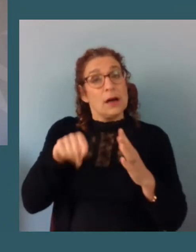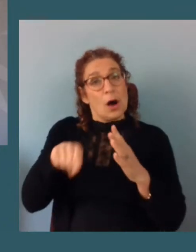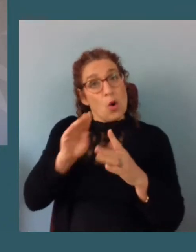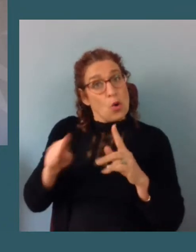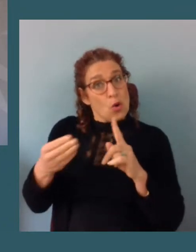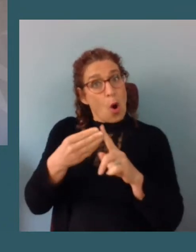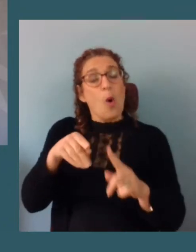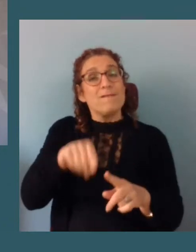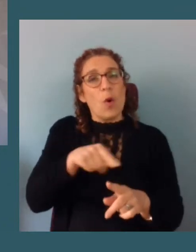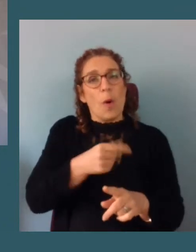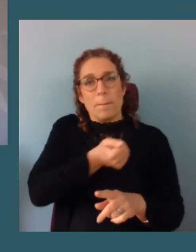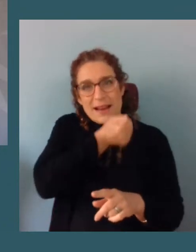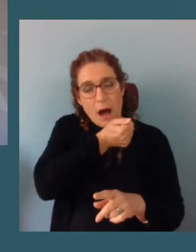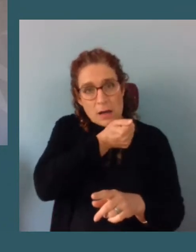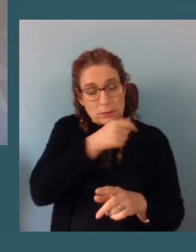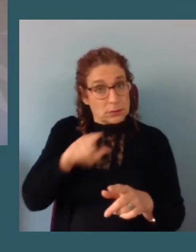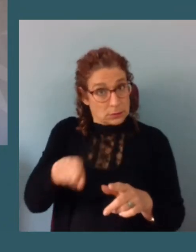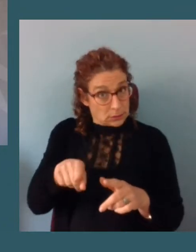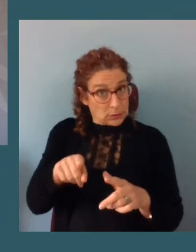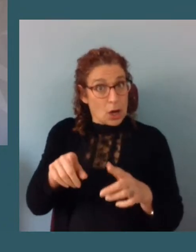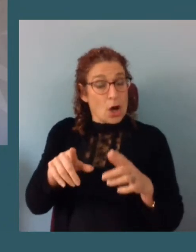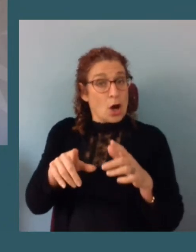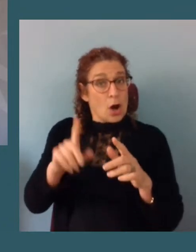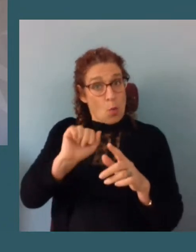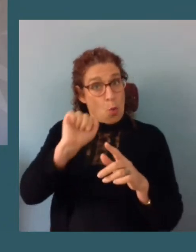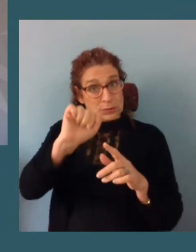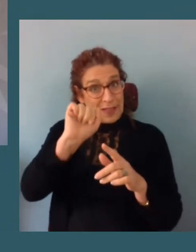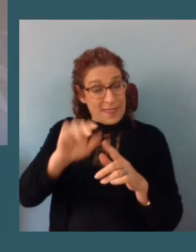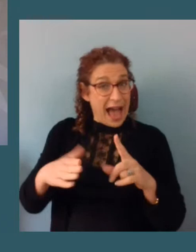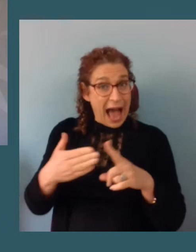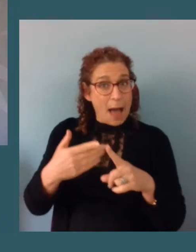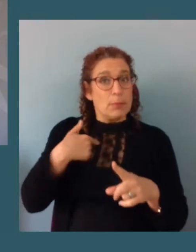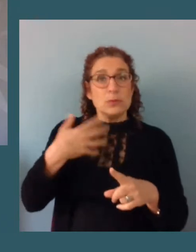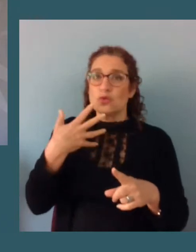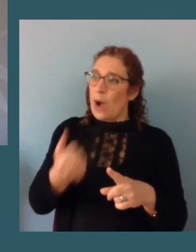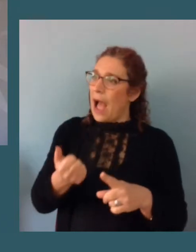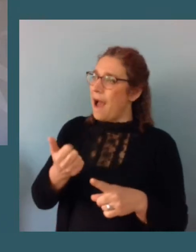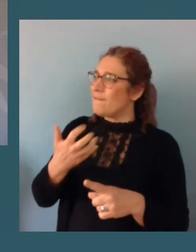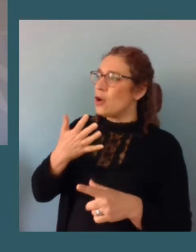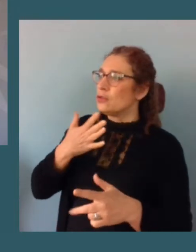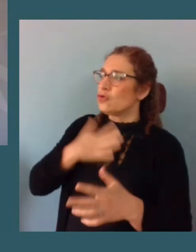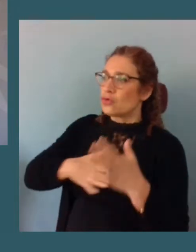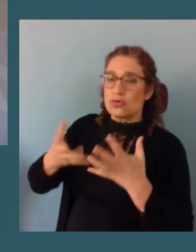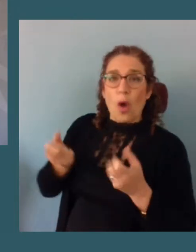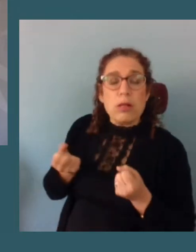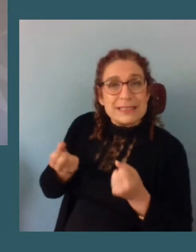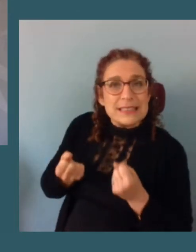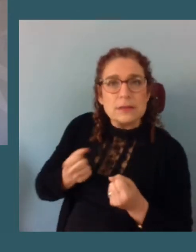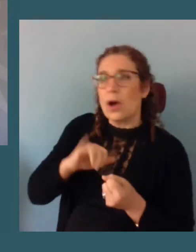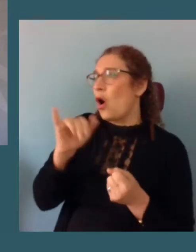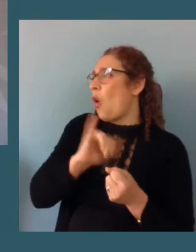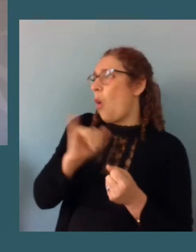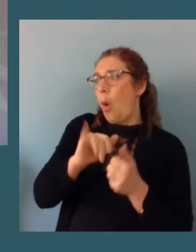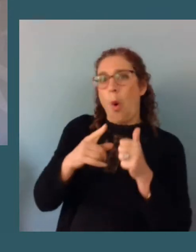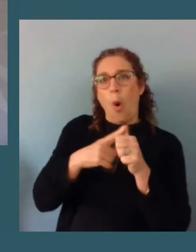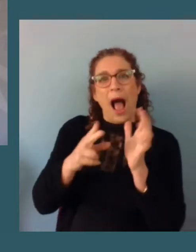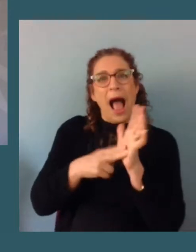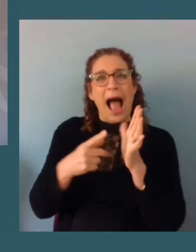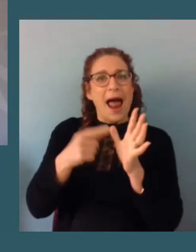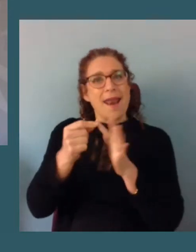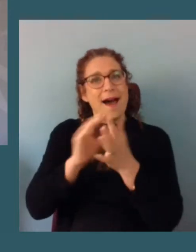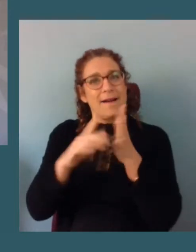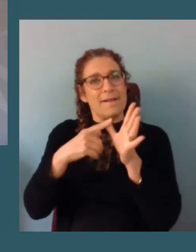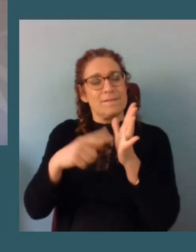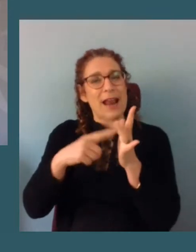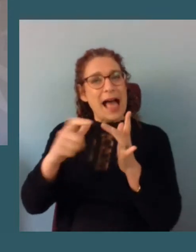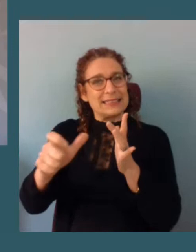allergy complete tolerance or to prevent anaphylaxis? What's the final goal of it? That's a fantastic question to ask, and I'm